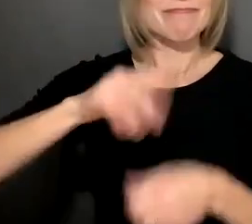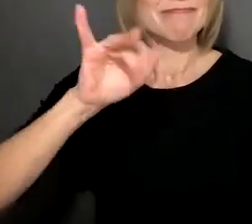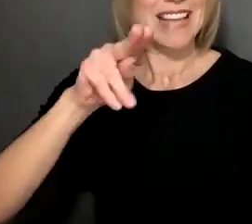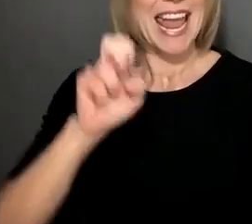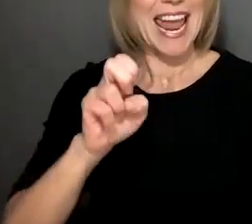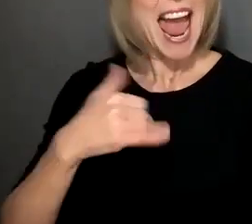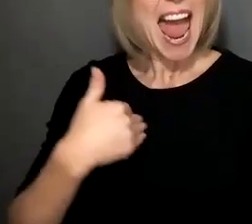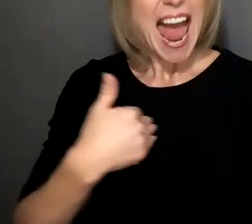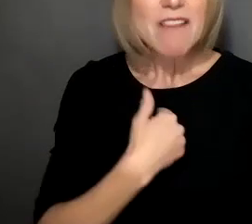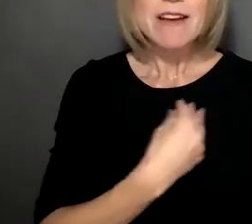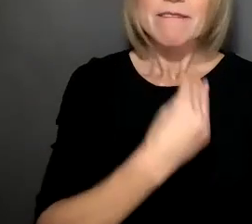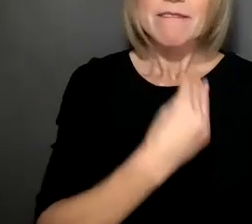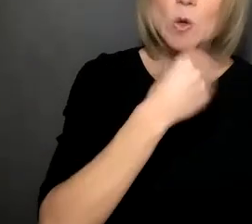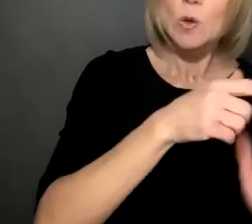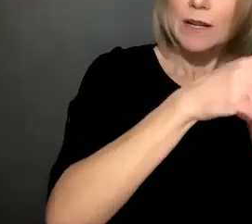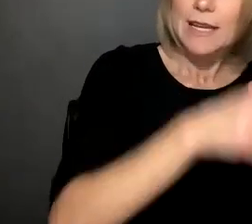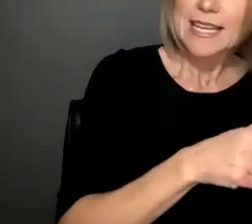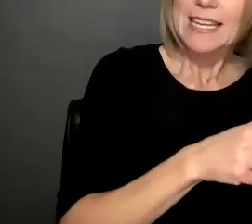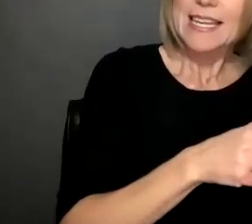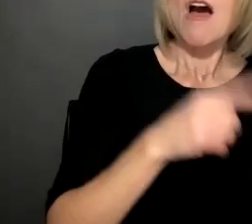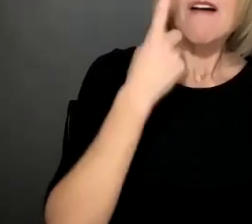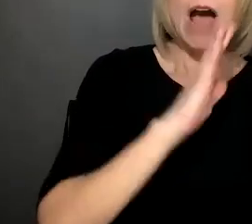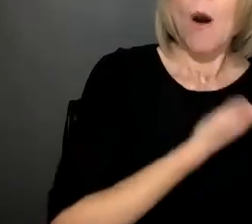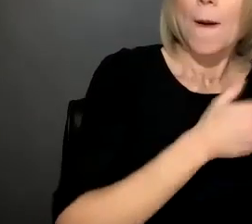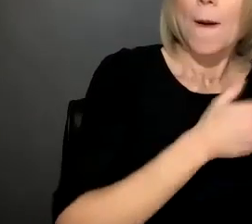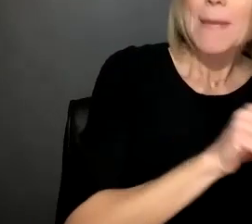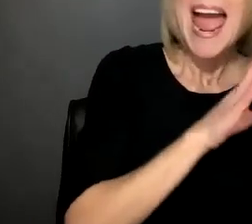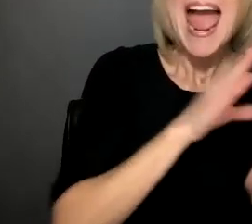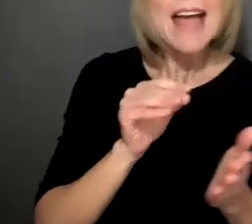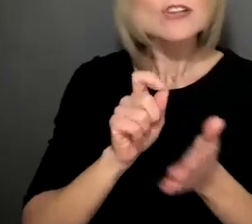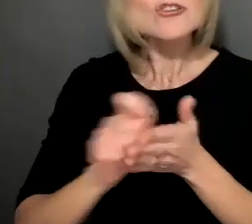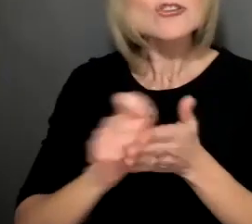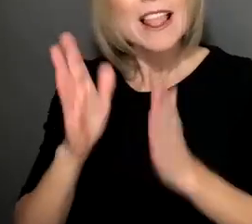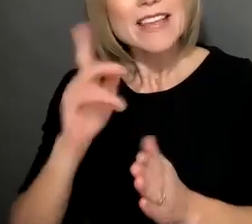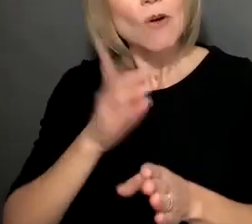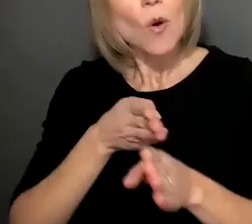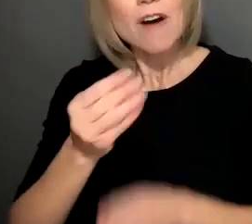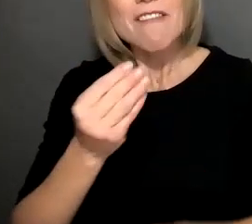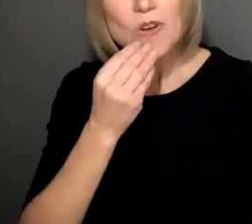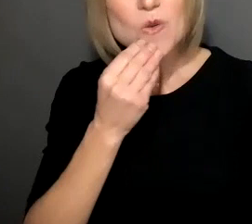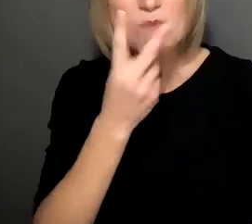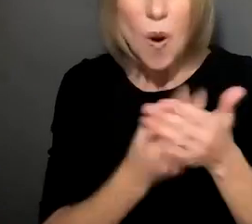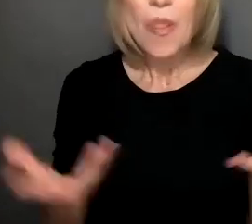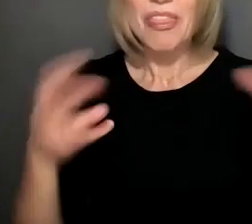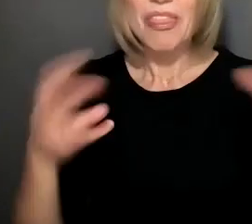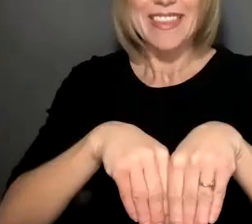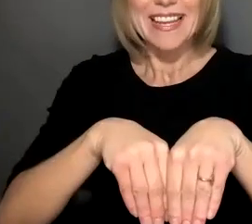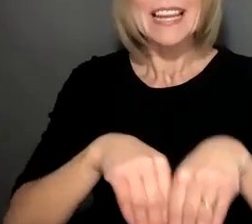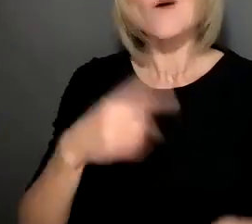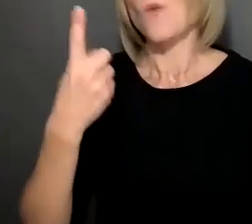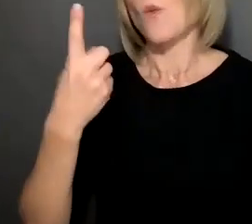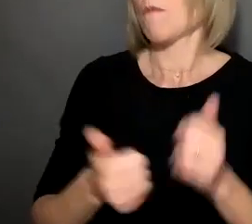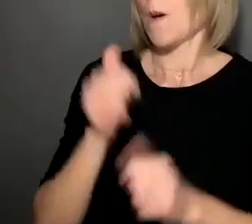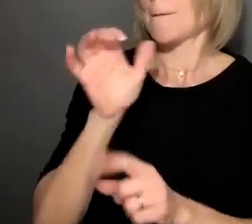lucky us, we have both. And one of the most popular weekly features in the Maine Sunday Telegram is the restaurant review from